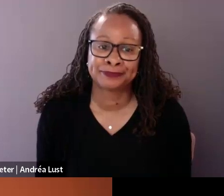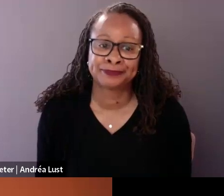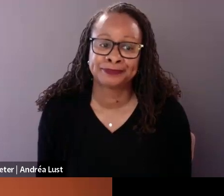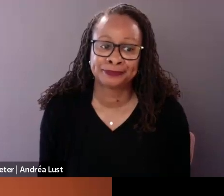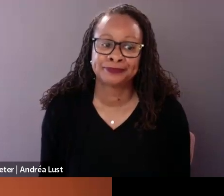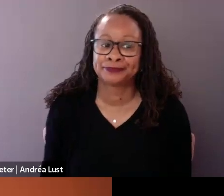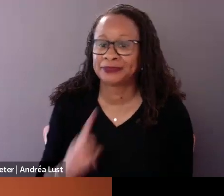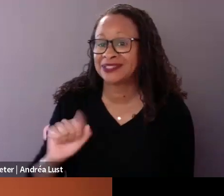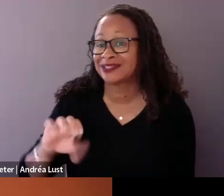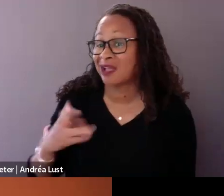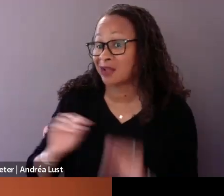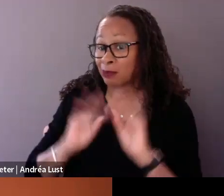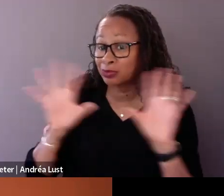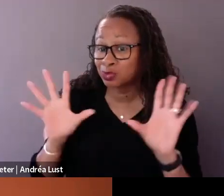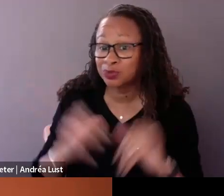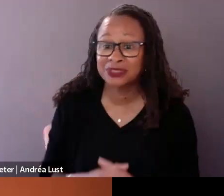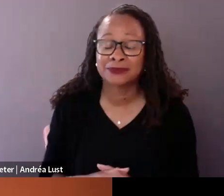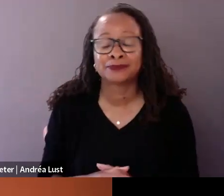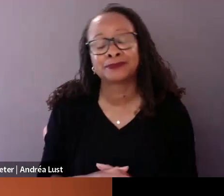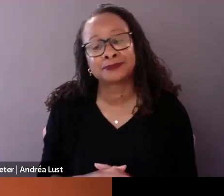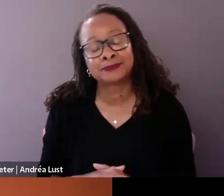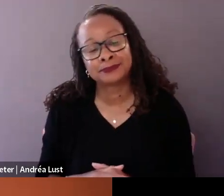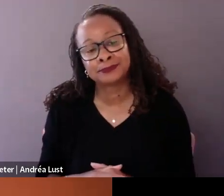Absolutely. Yeah, I mean, I think,